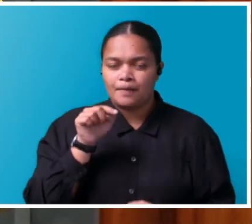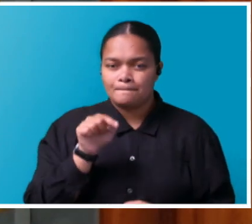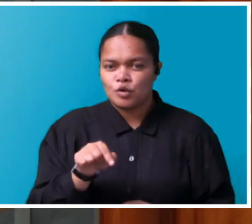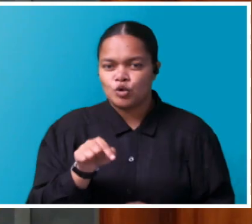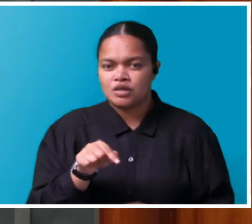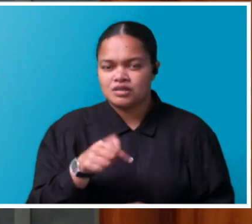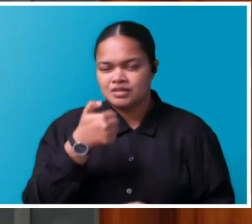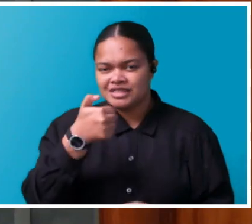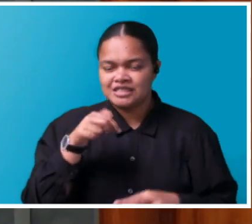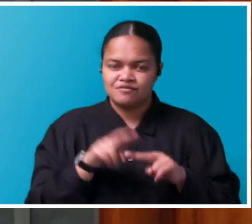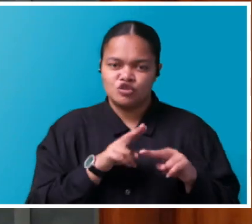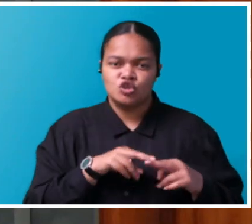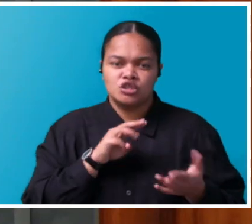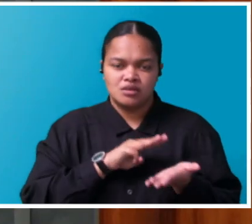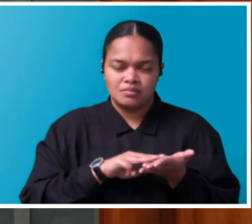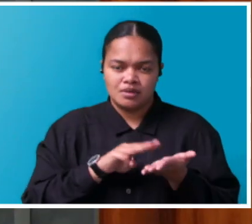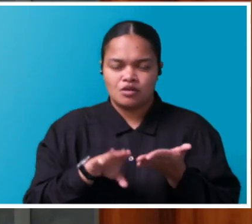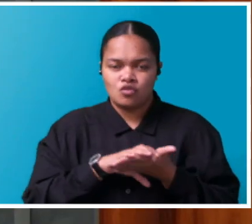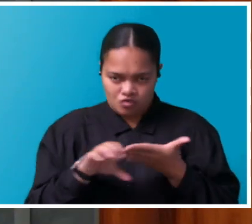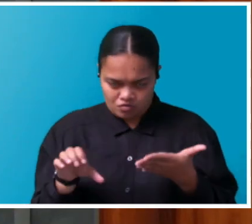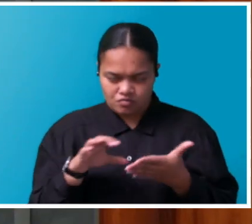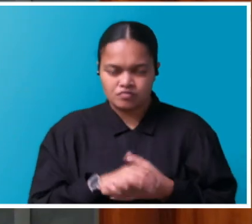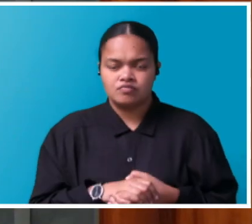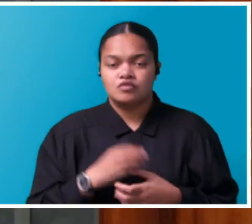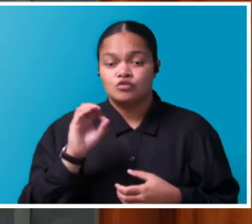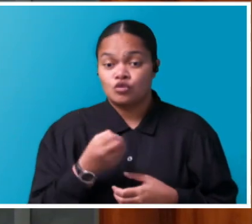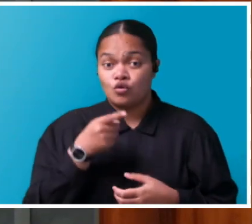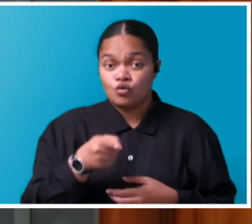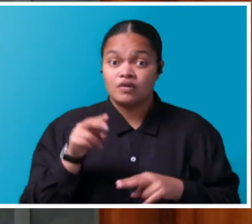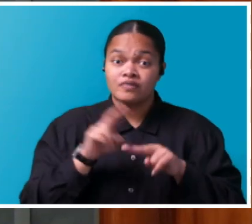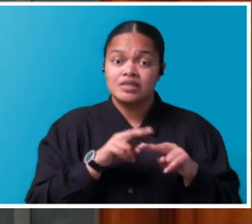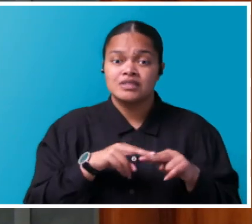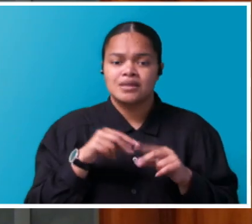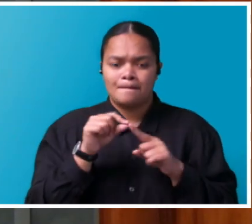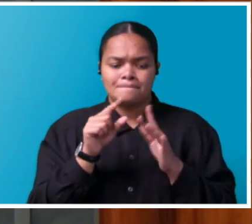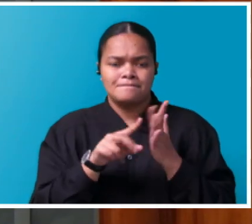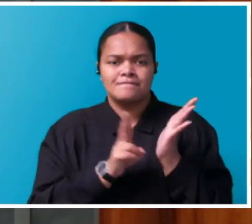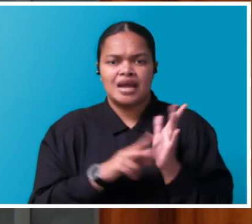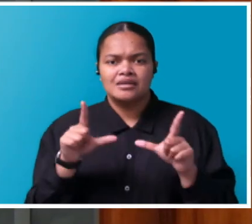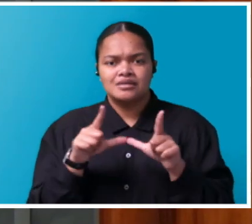3.6 Fiji dollars. The units traded are for Fiji Pine Limited,